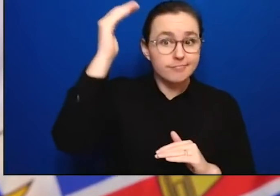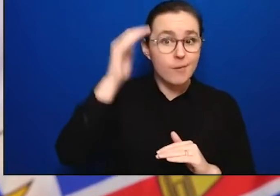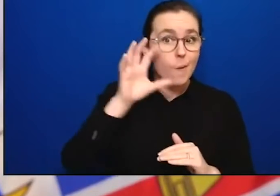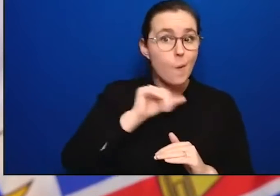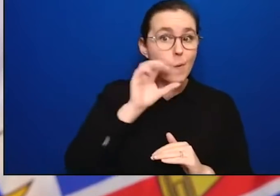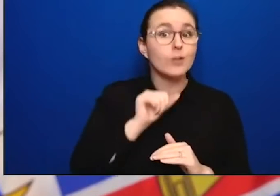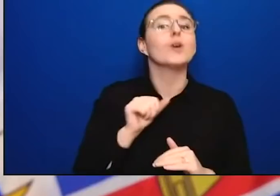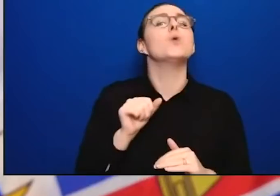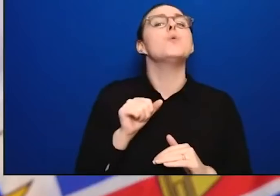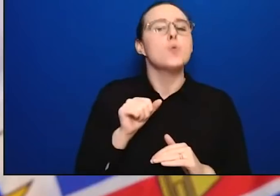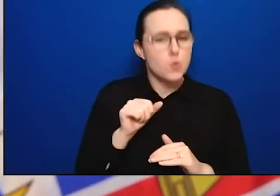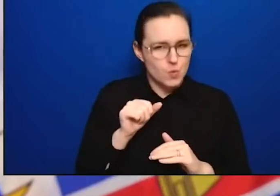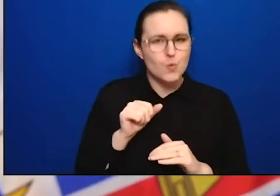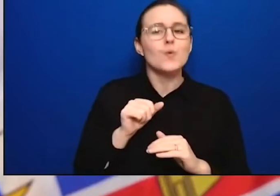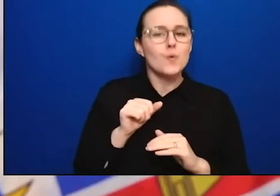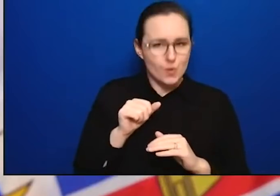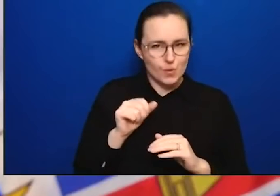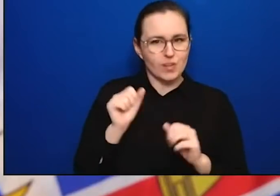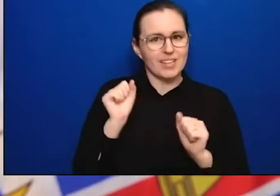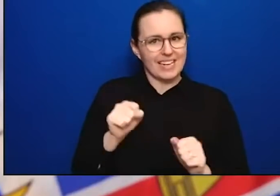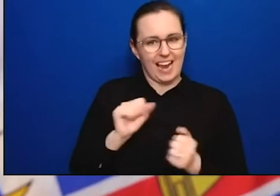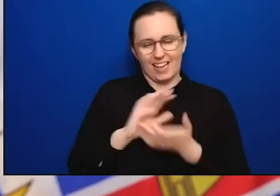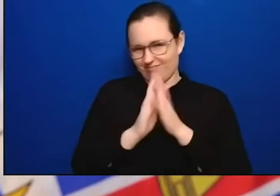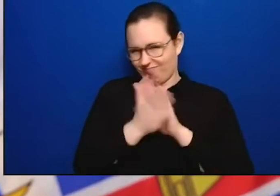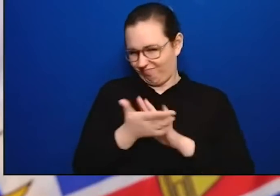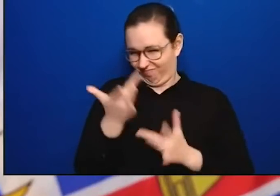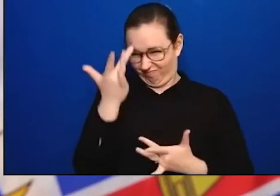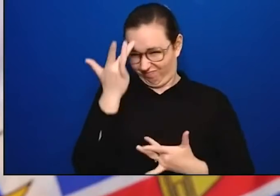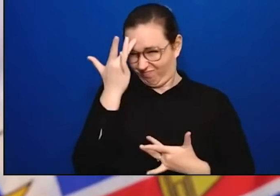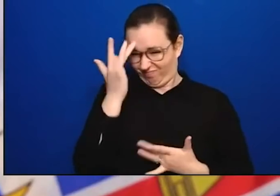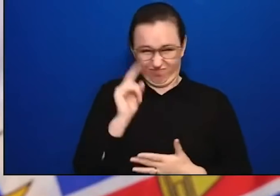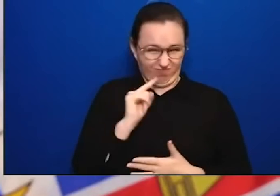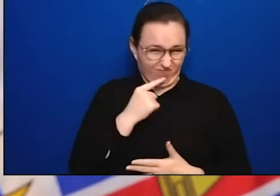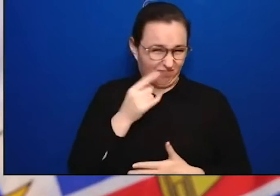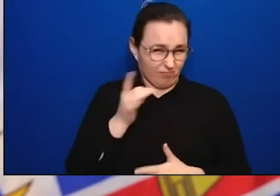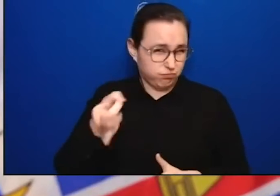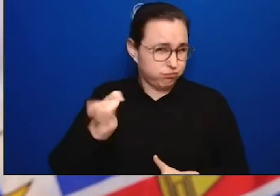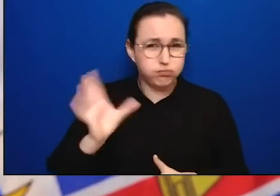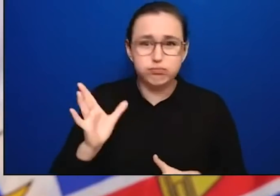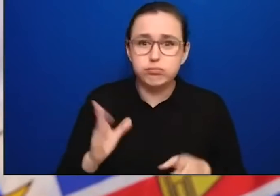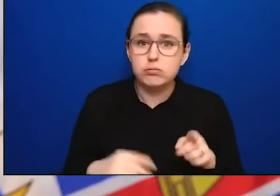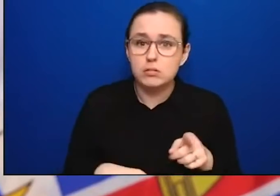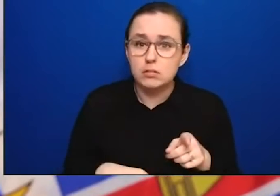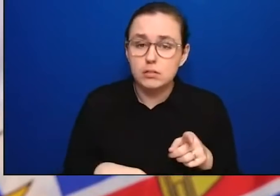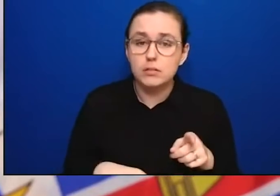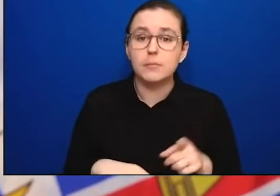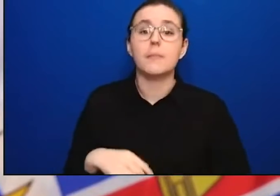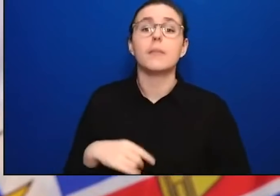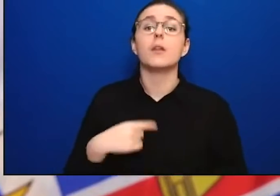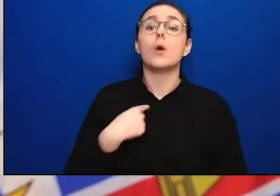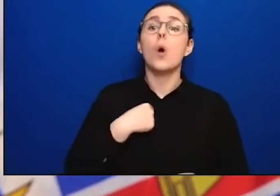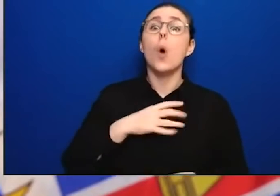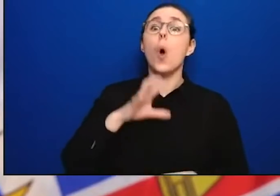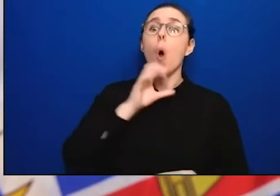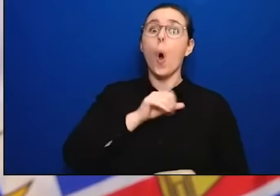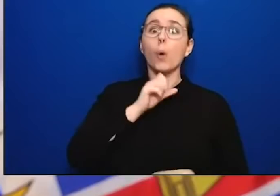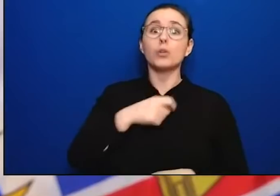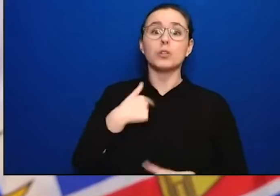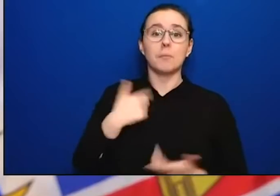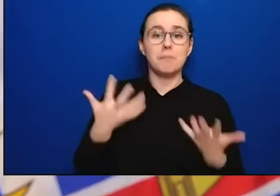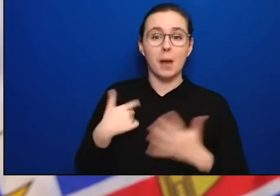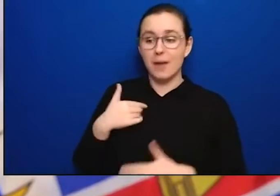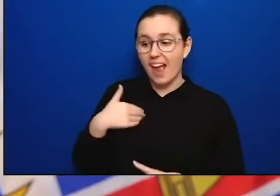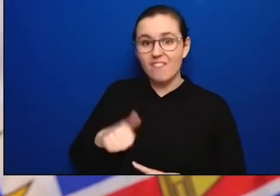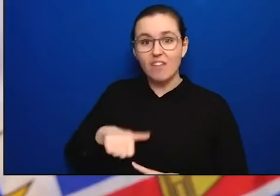the very beginning, we've seen that the older we are, the higher likelihood we have of having more severe illness, and the higher likelihood we